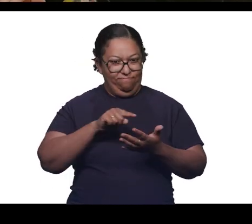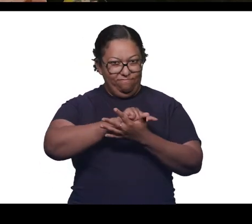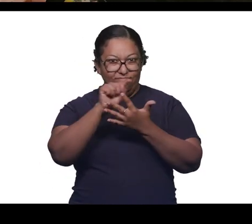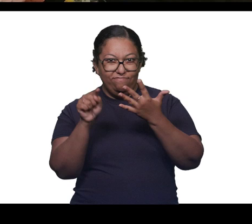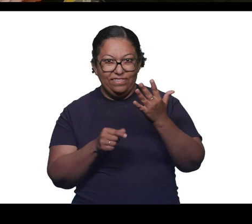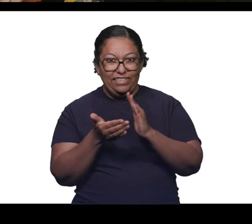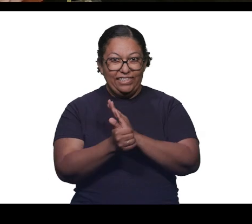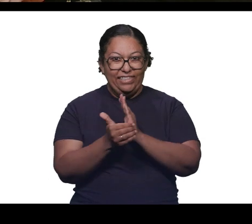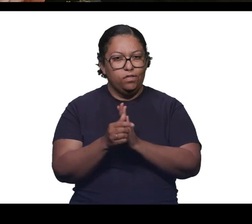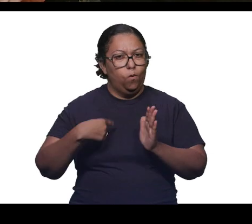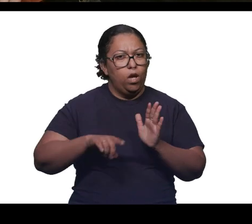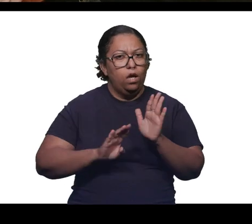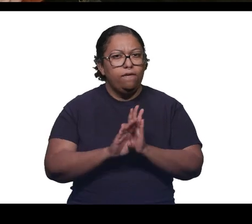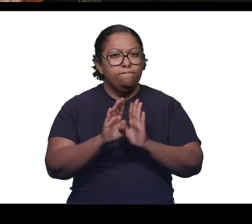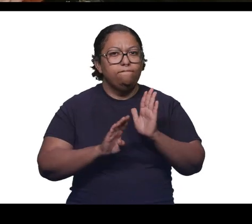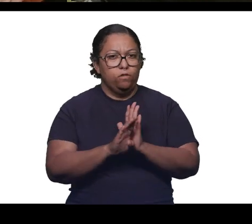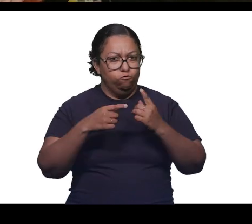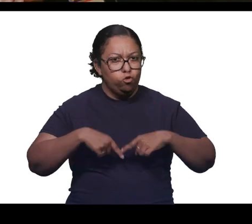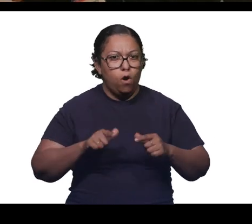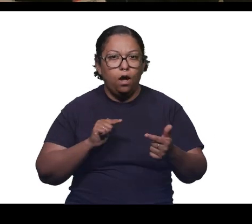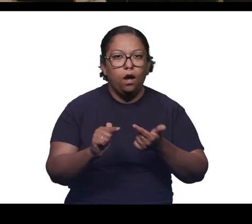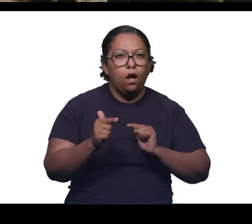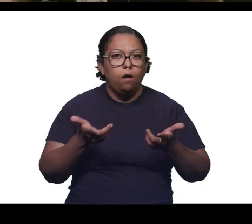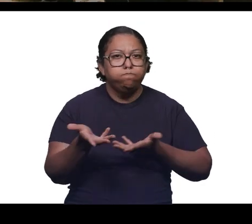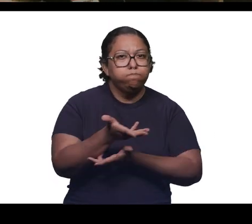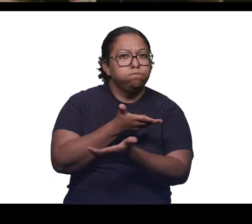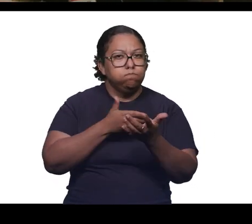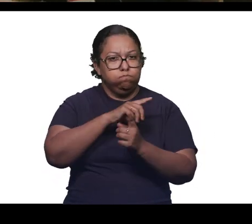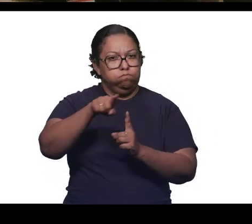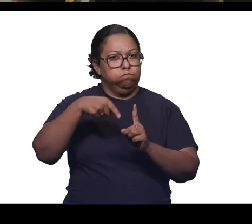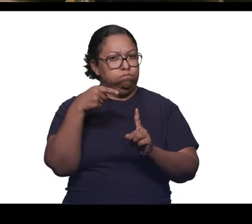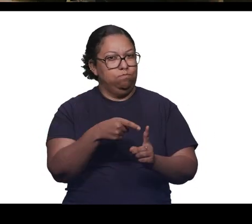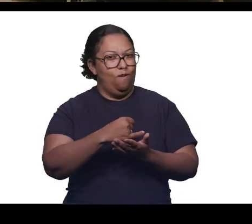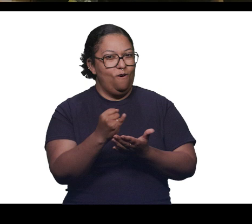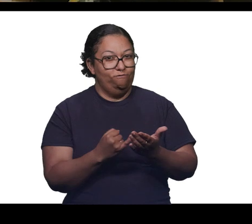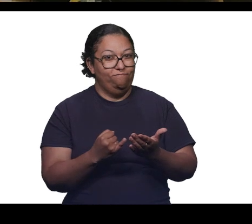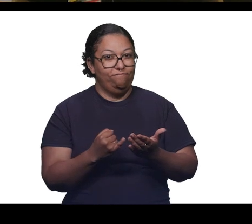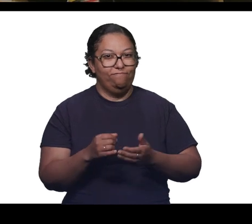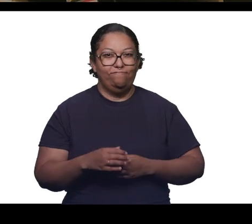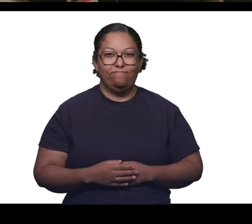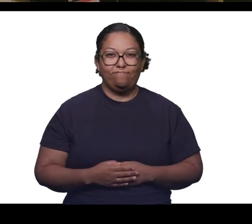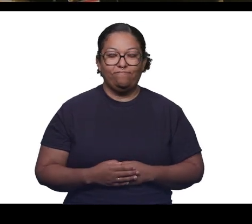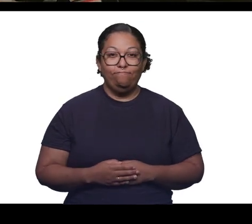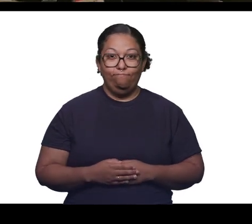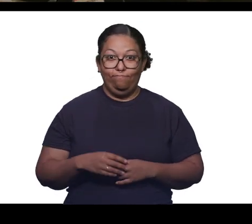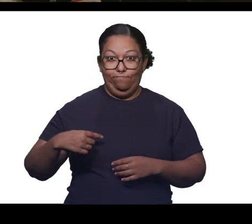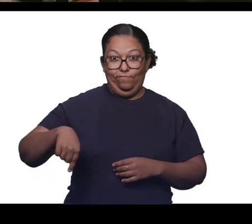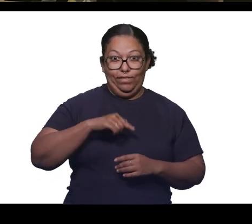this conversation we're having around a work of art. As the grown up, or as the facilitator or parent or